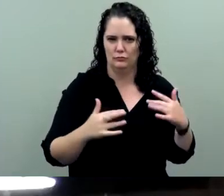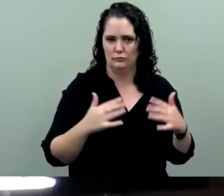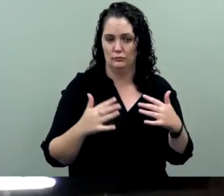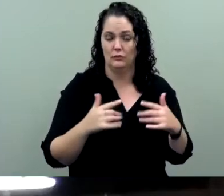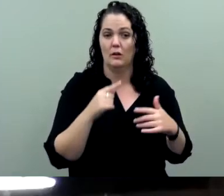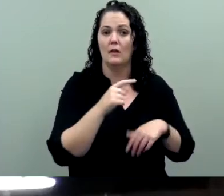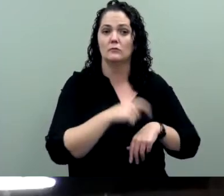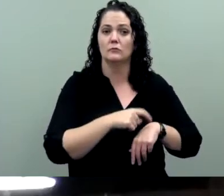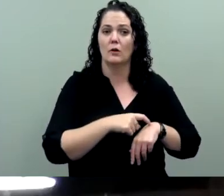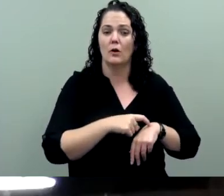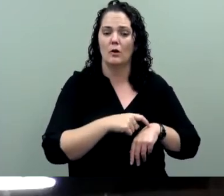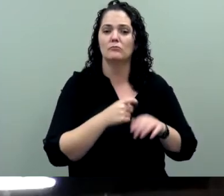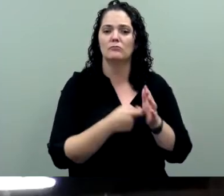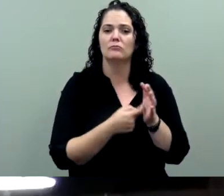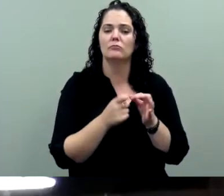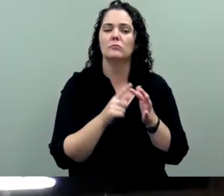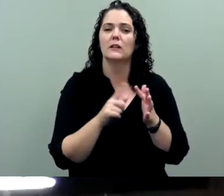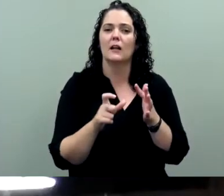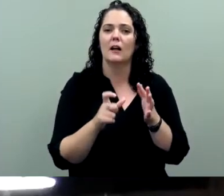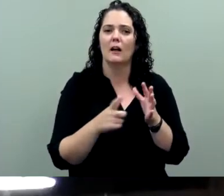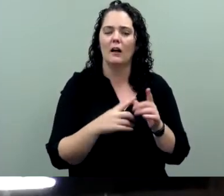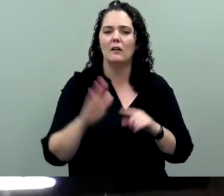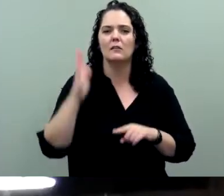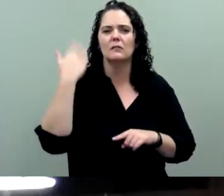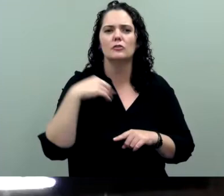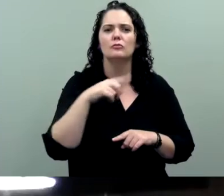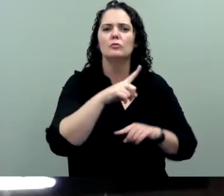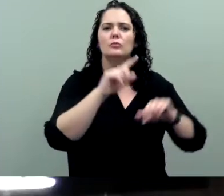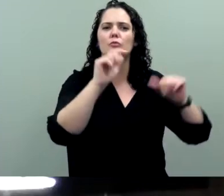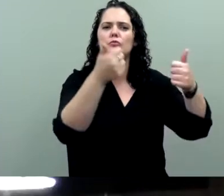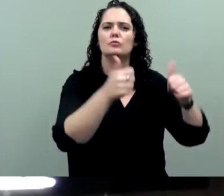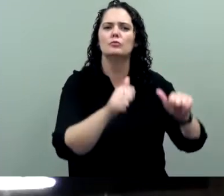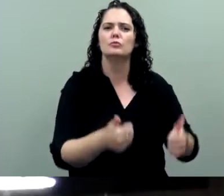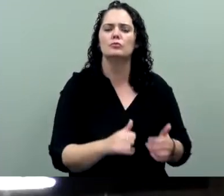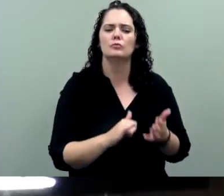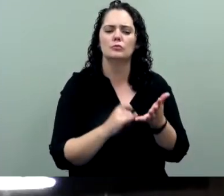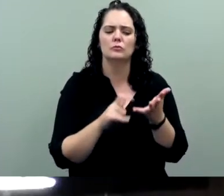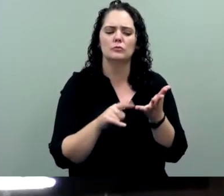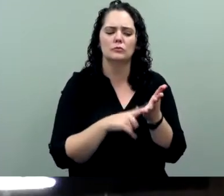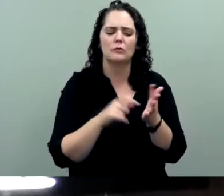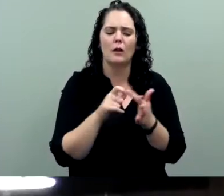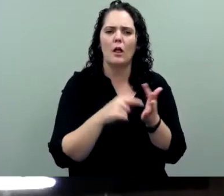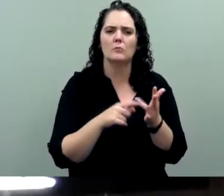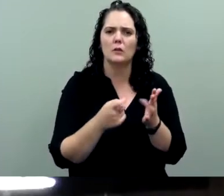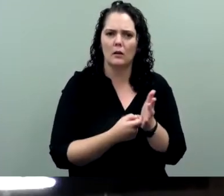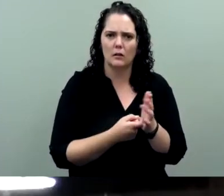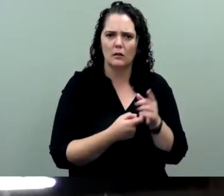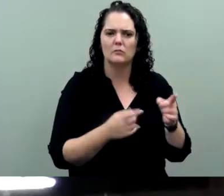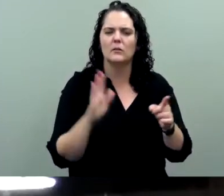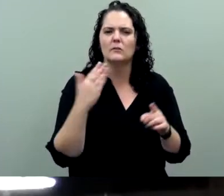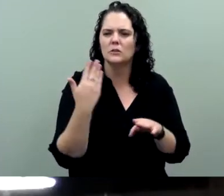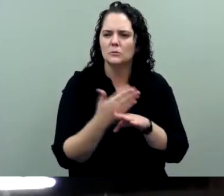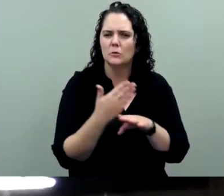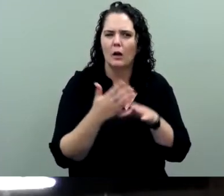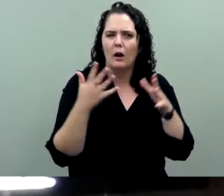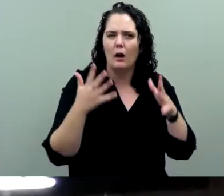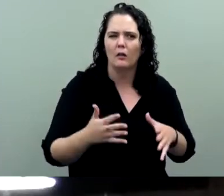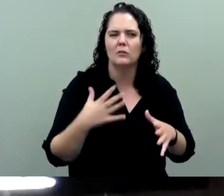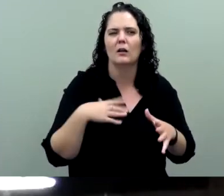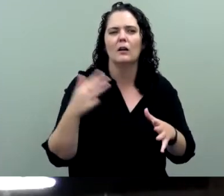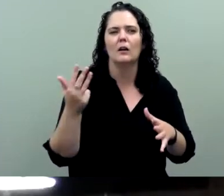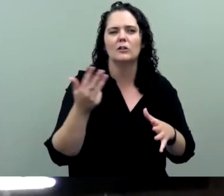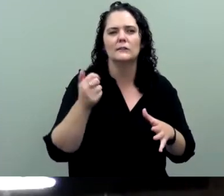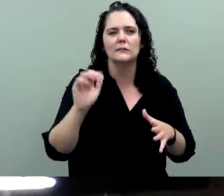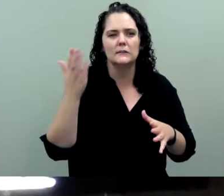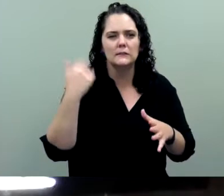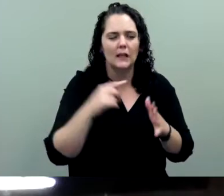sculptor, but like so many sculptors in the 50s and 60s, she was working with really toxic materials, leads and fiberglass with polyester resin and things like that.